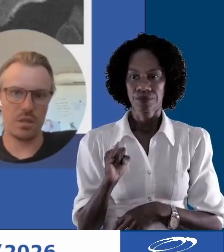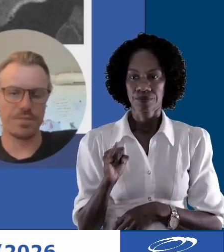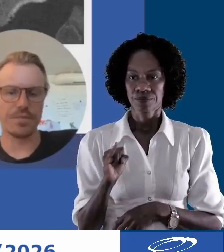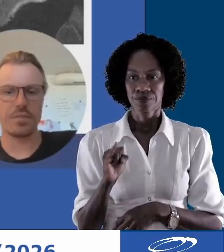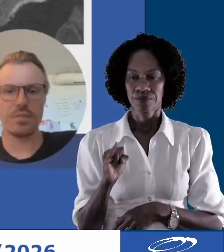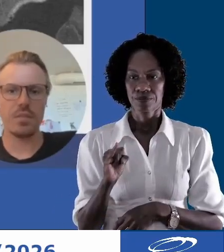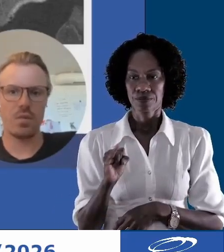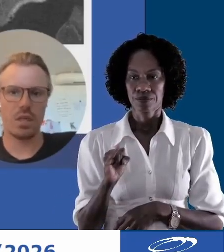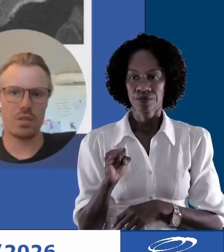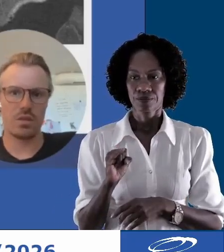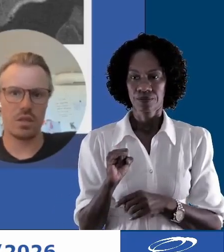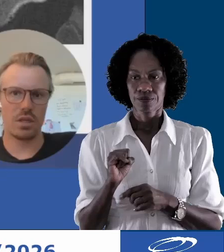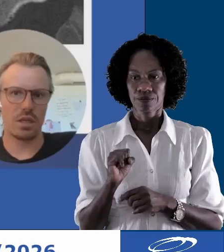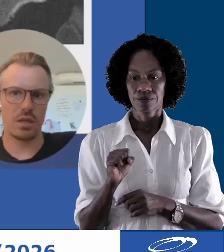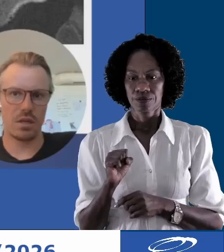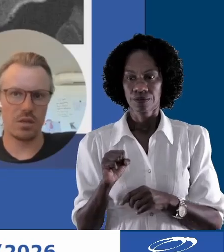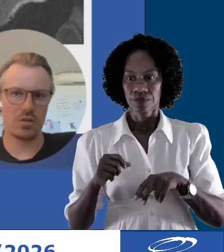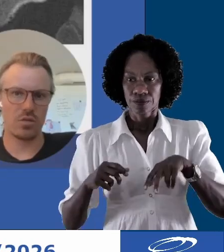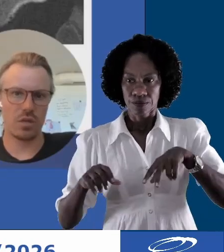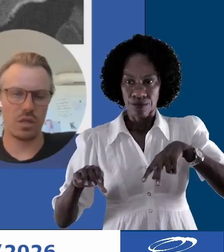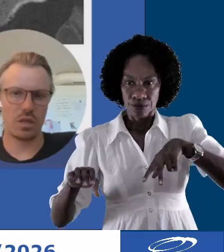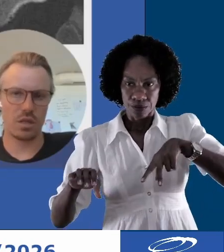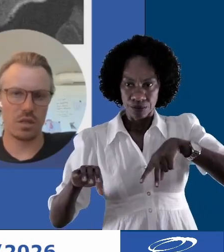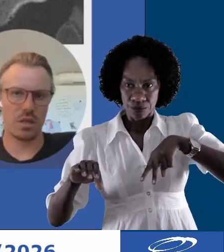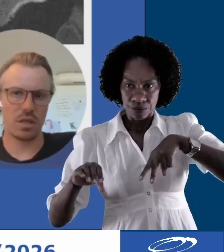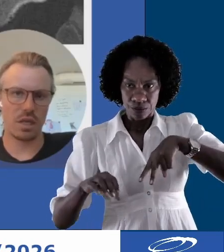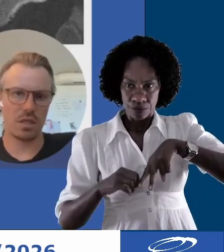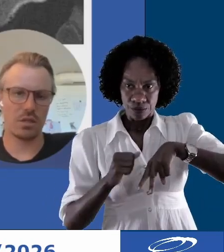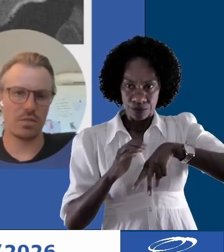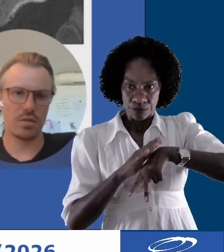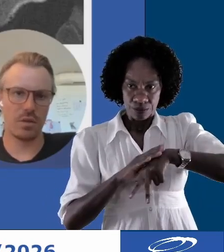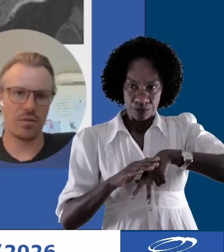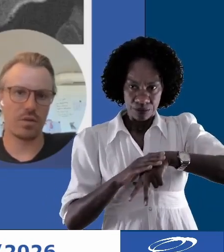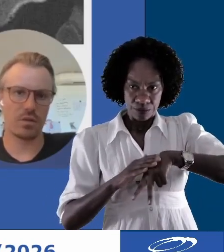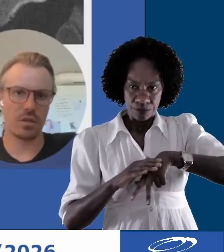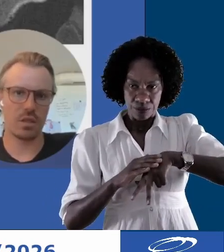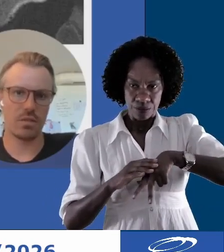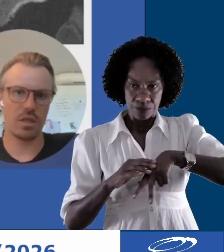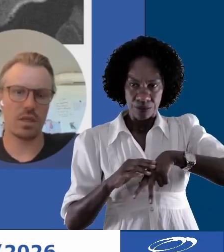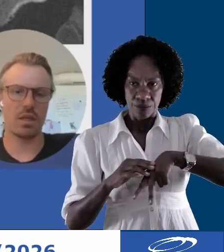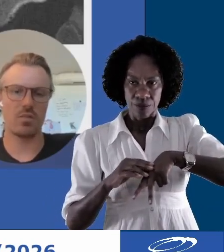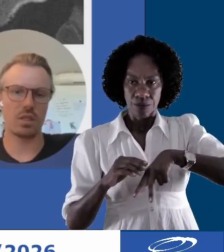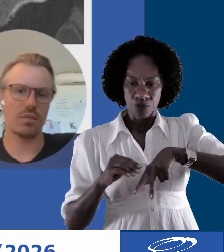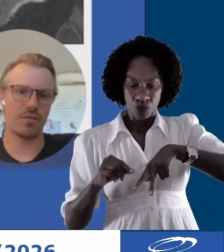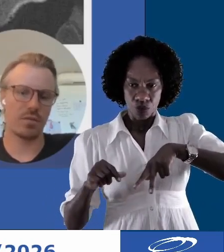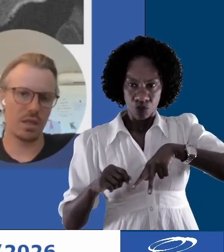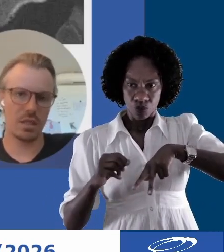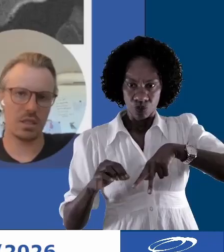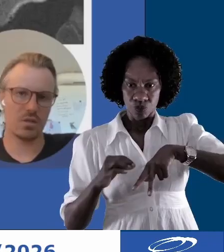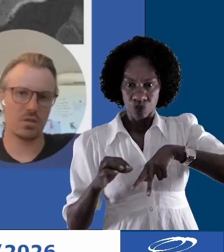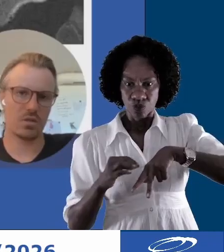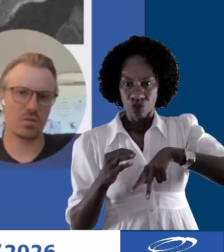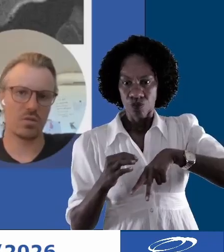study. We inserted a cannulated screw in the cancellous bone of the proximal tibia, and then we sample from